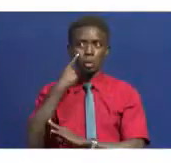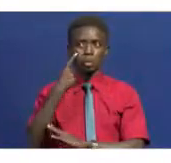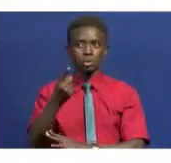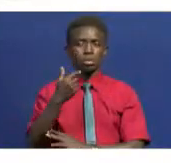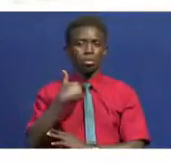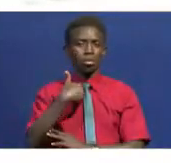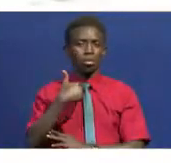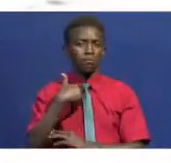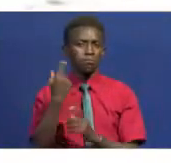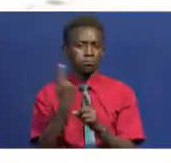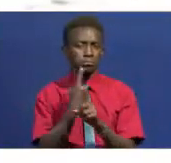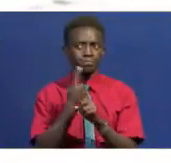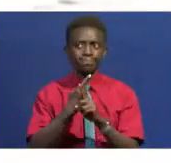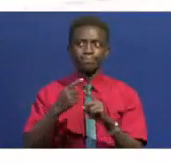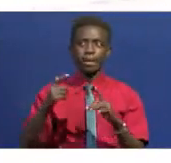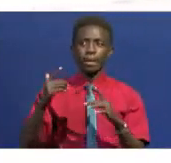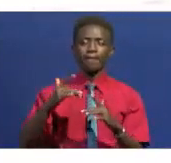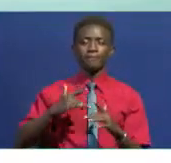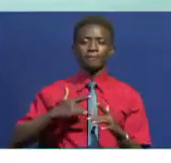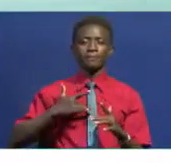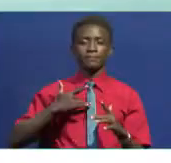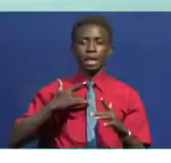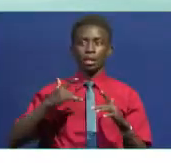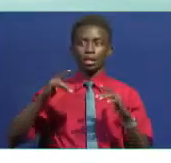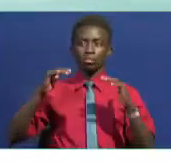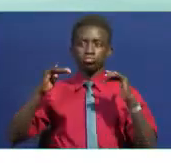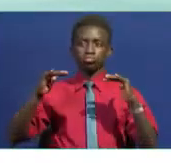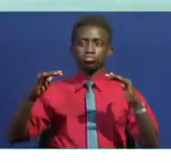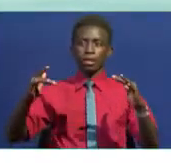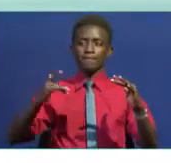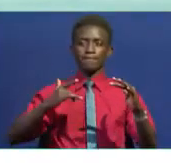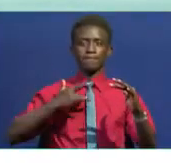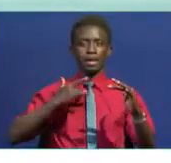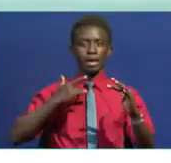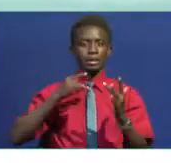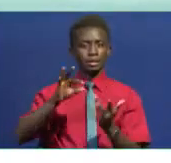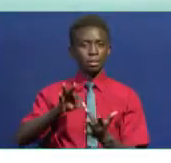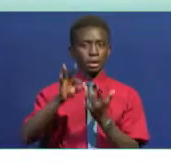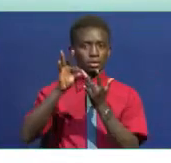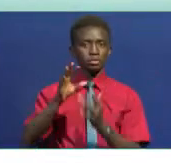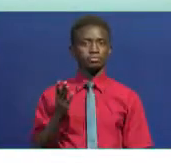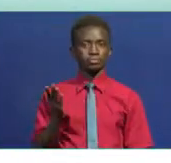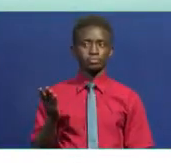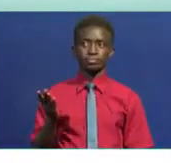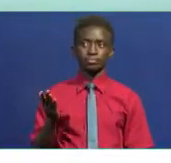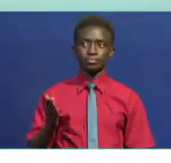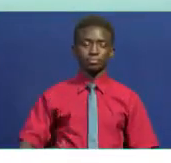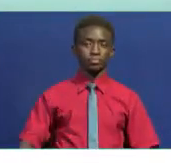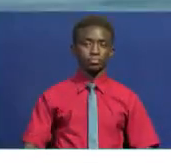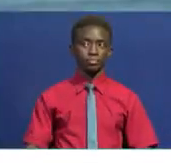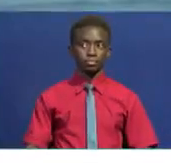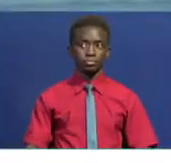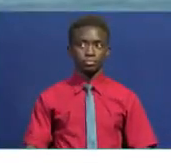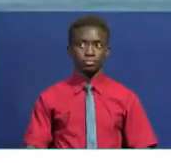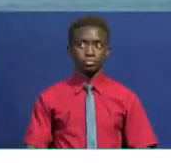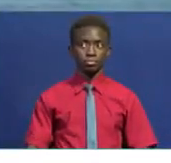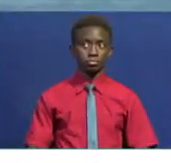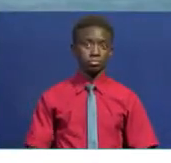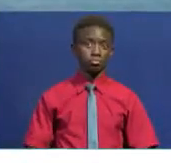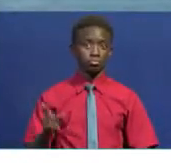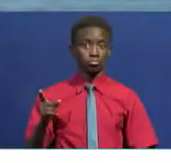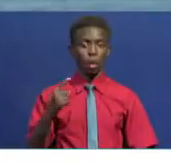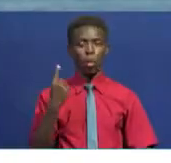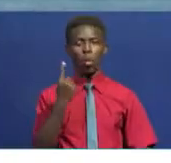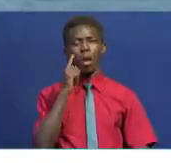picturesque setting that feels straight out of a postcard. Watamu is not just a feast for